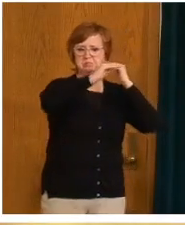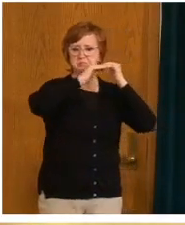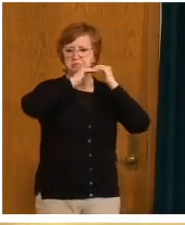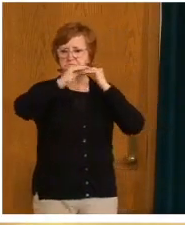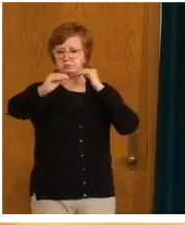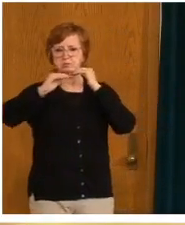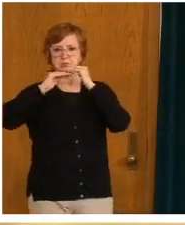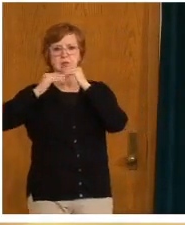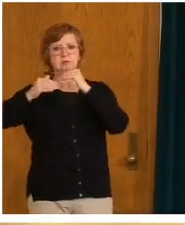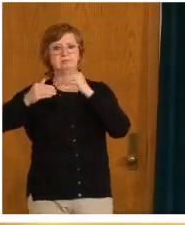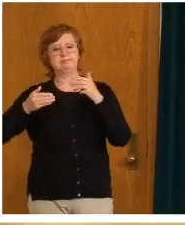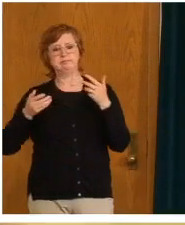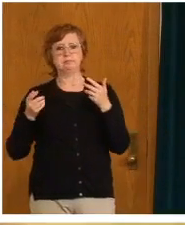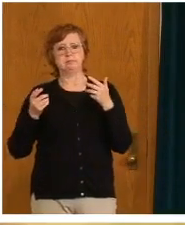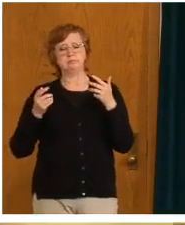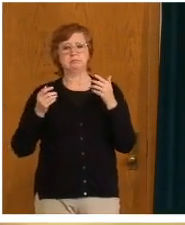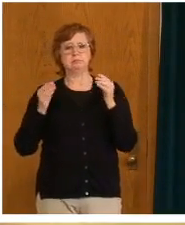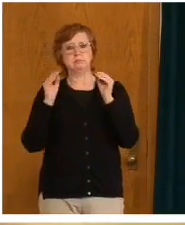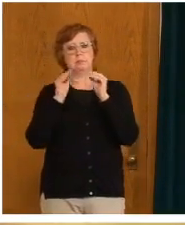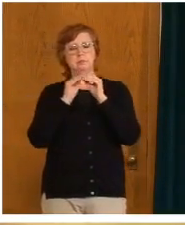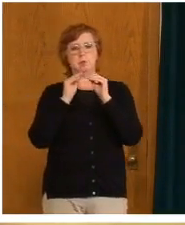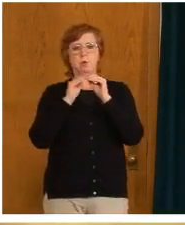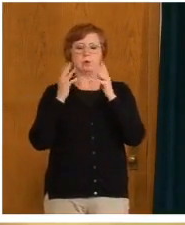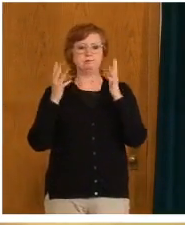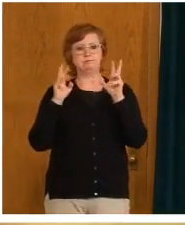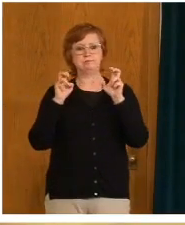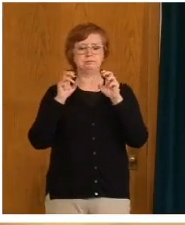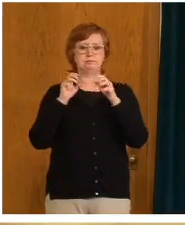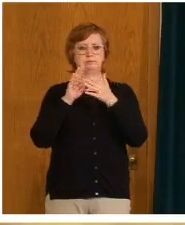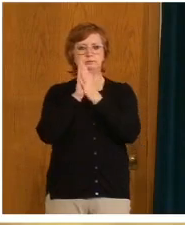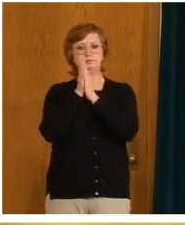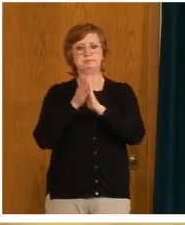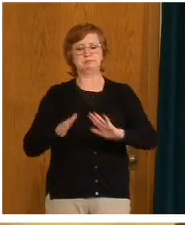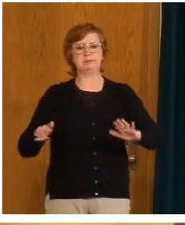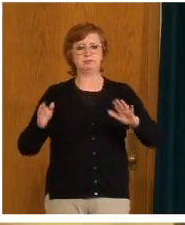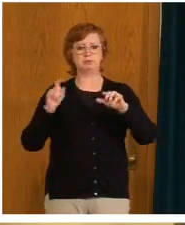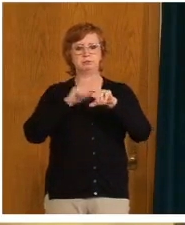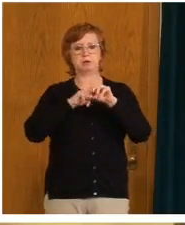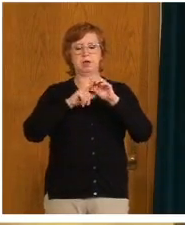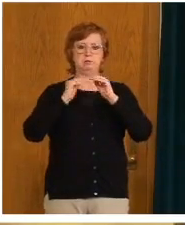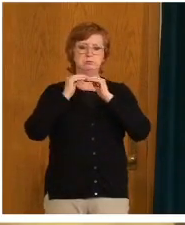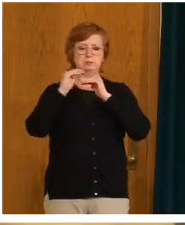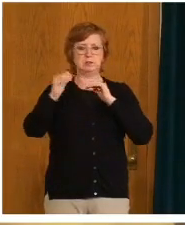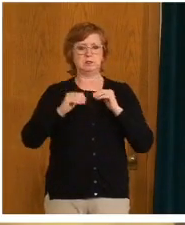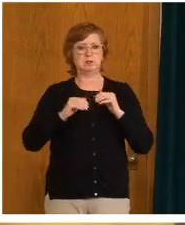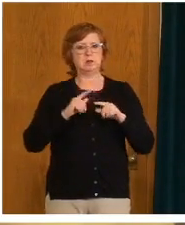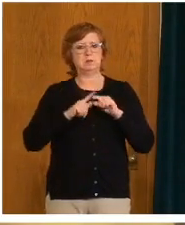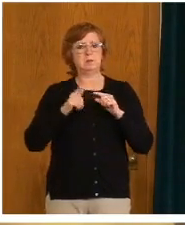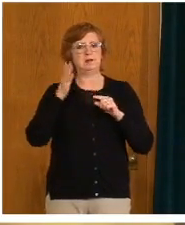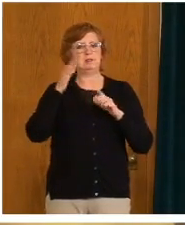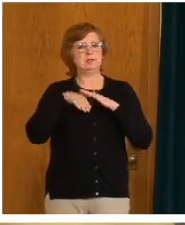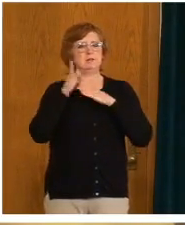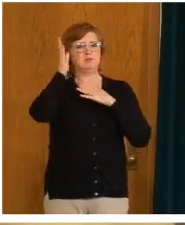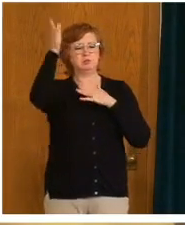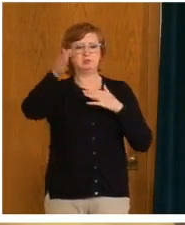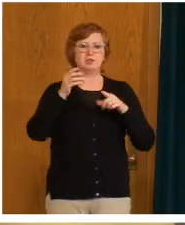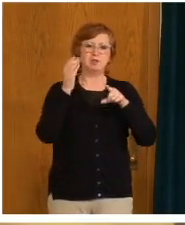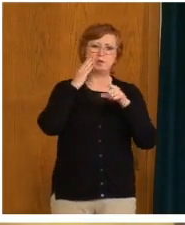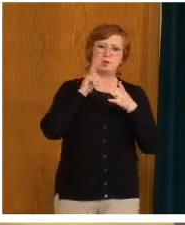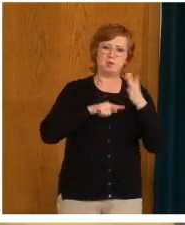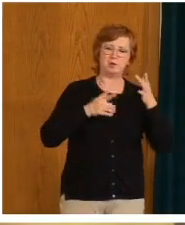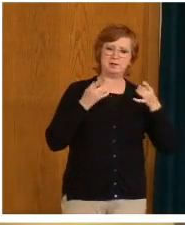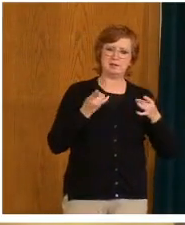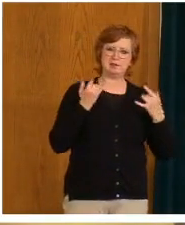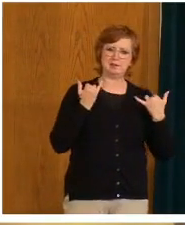to handing out any sort of incentives like they do in the U.S., monetary or prizes or things like that they've done